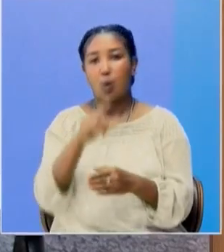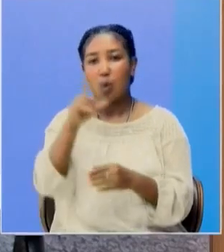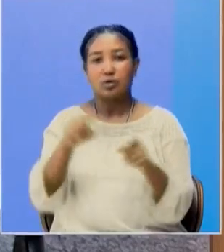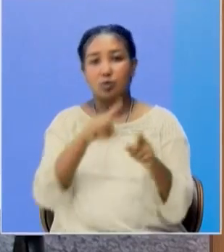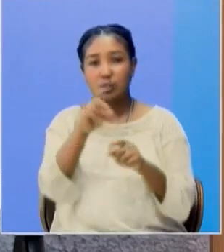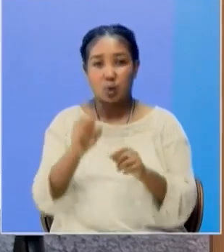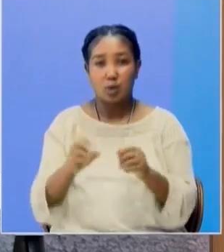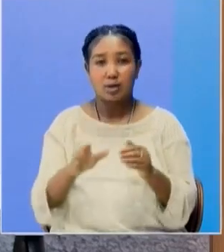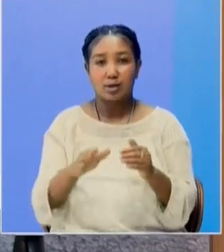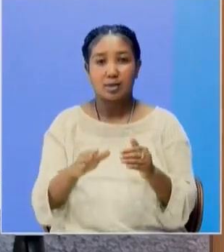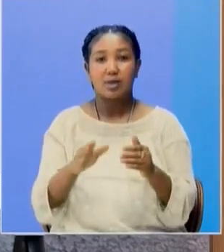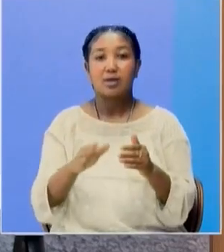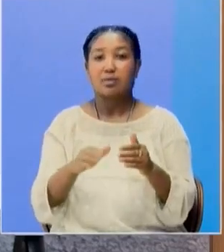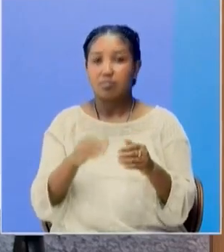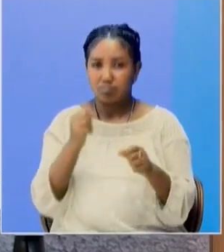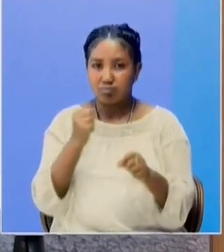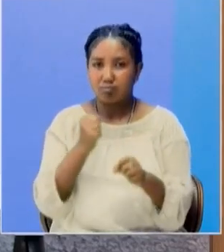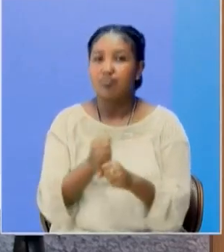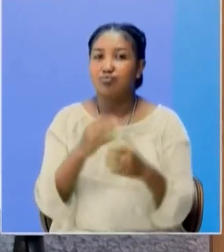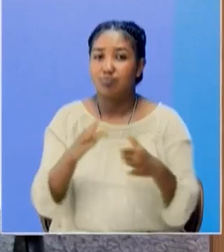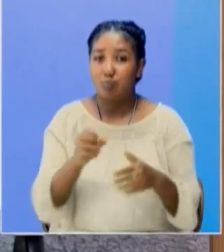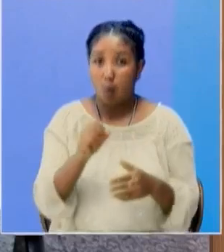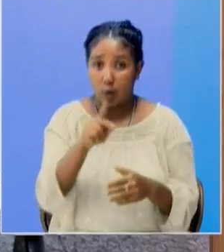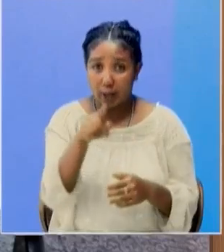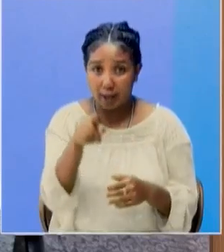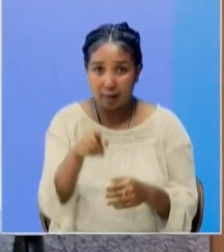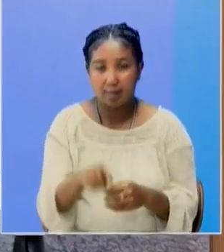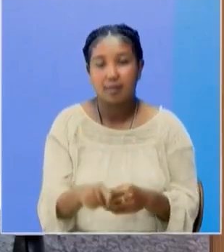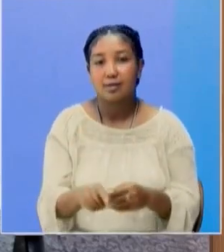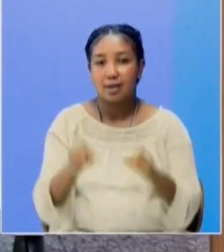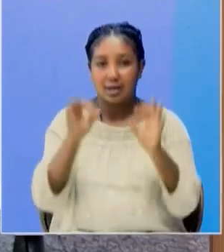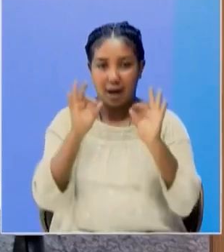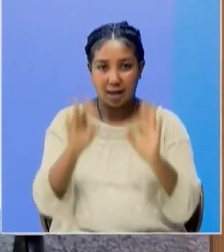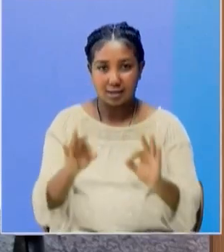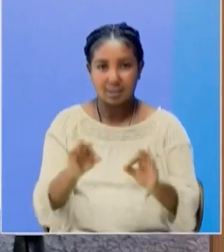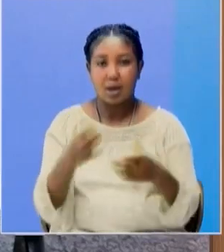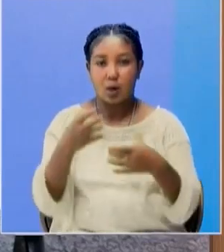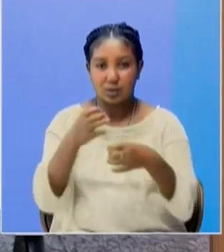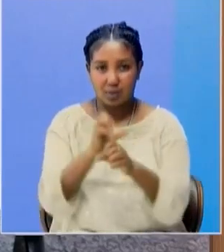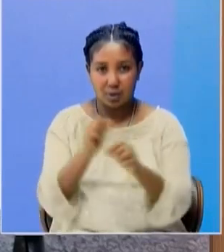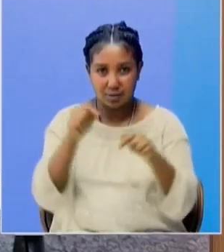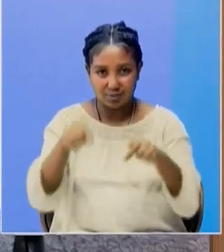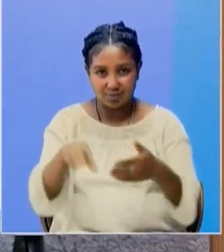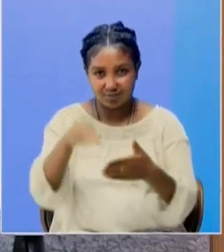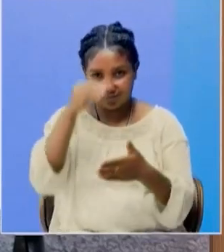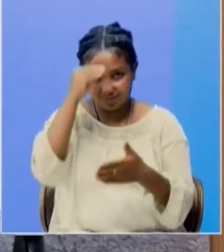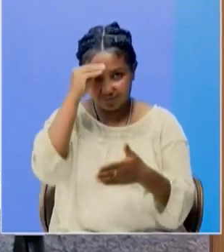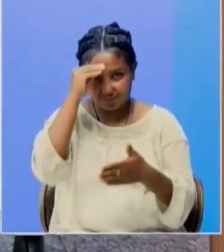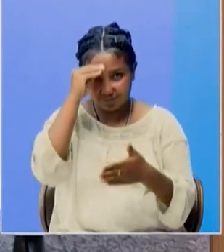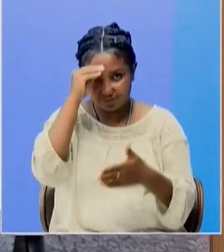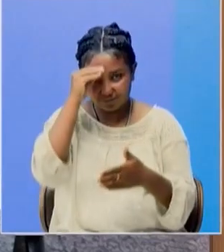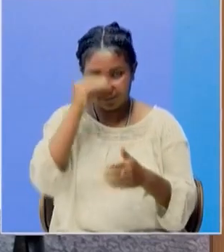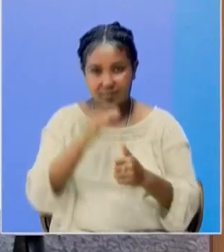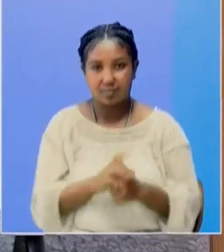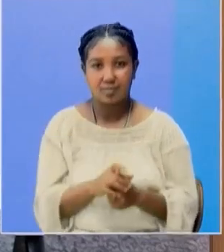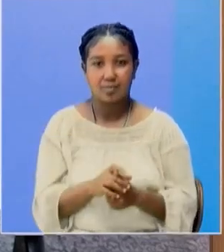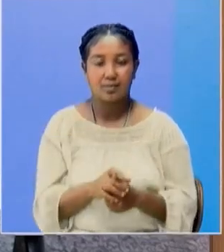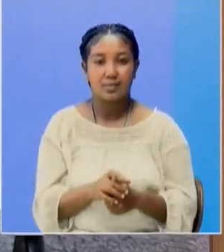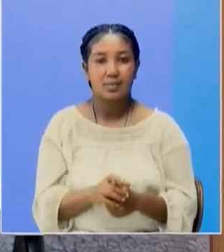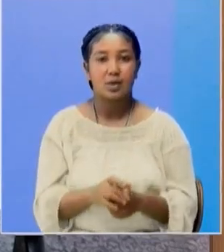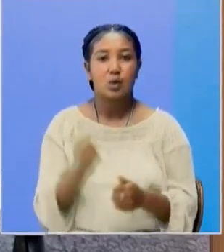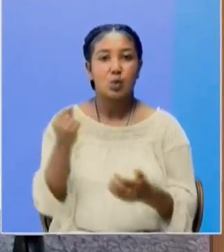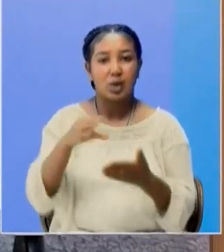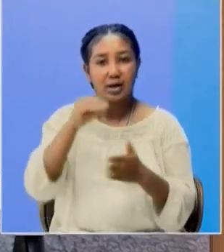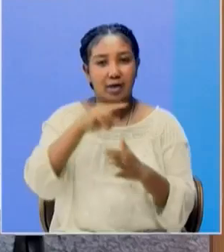questions. Then make your own. Is it clear? Nice. Let's summarize what we've talked Ilya? We